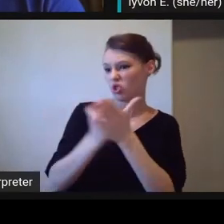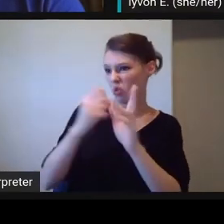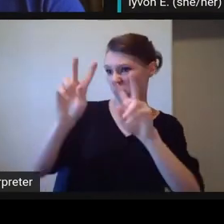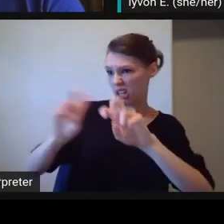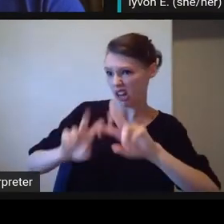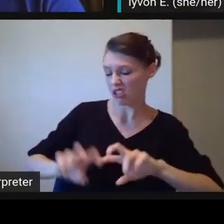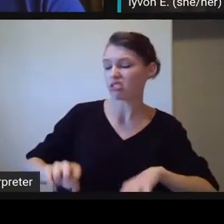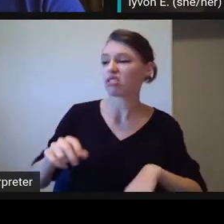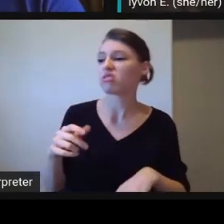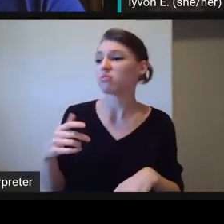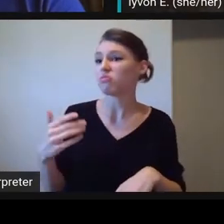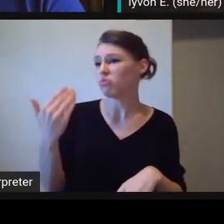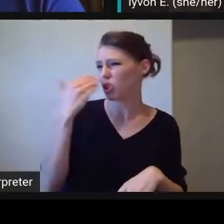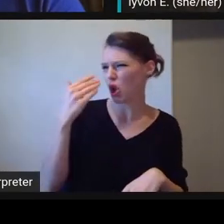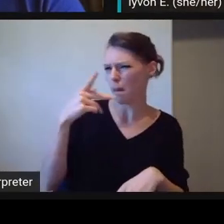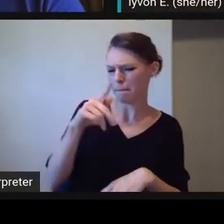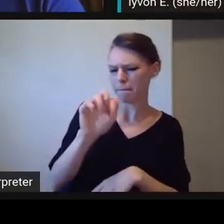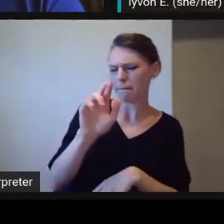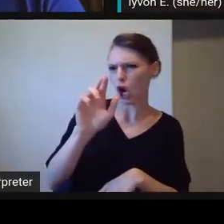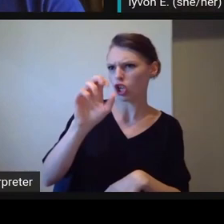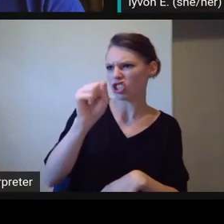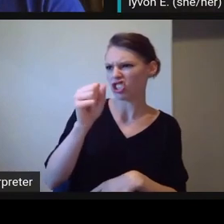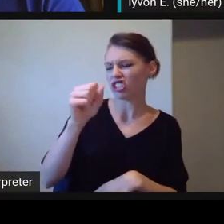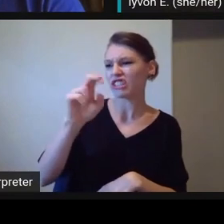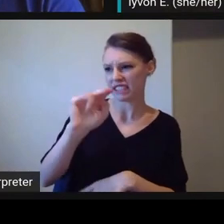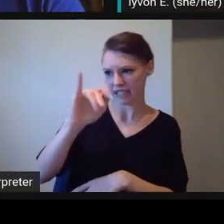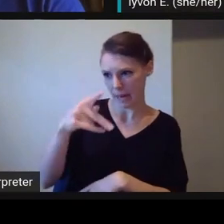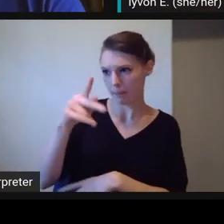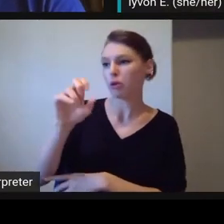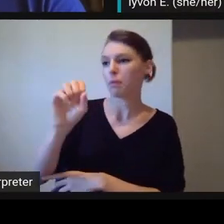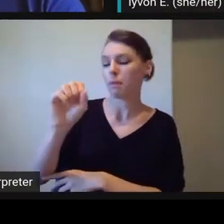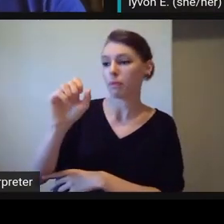know, a radio podcast. So